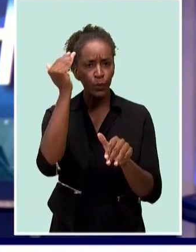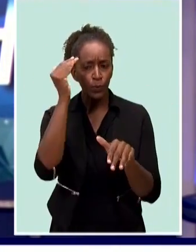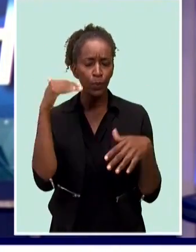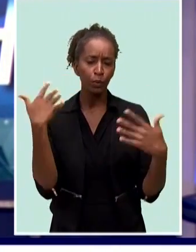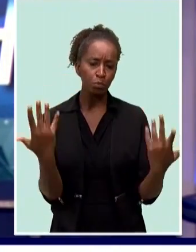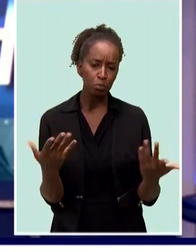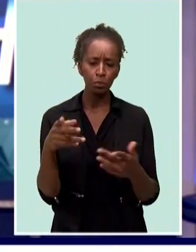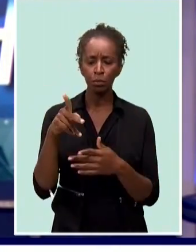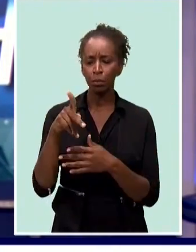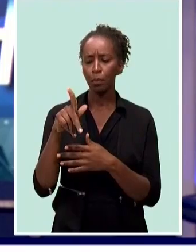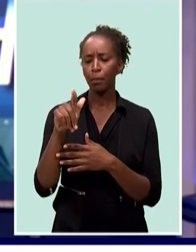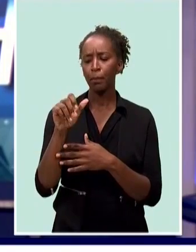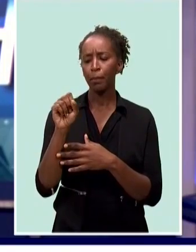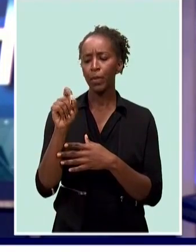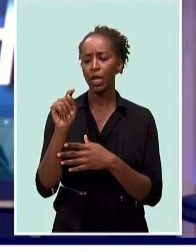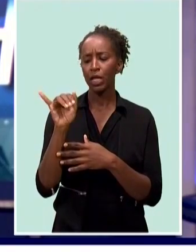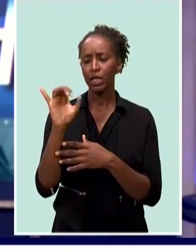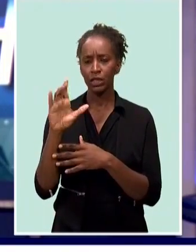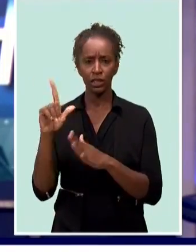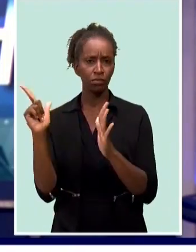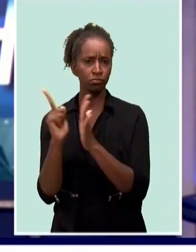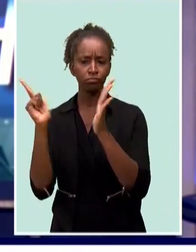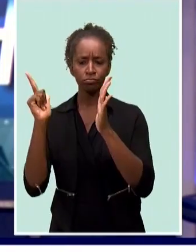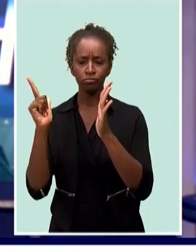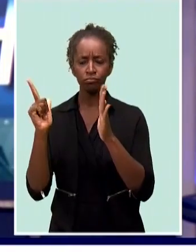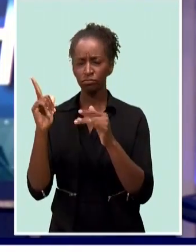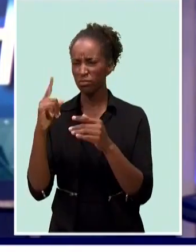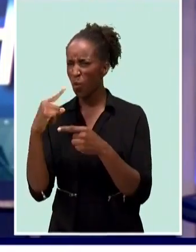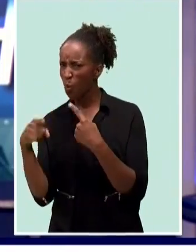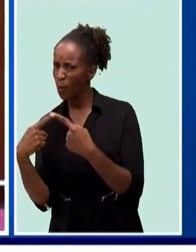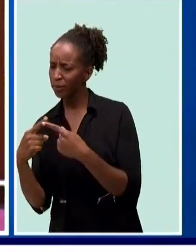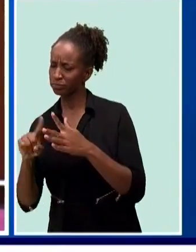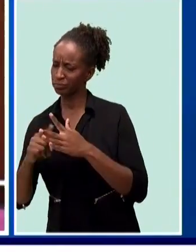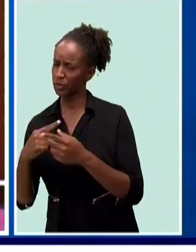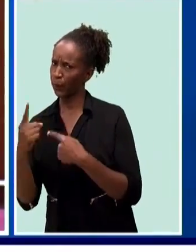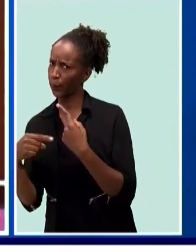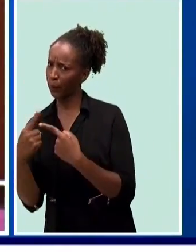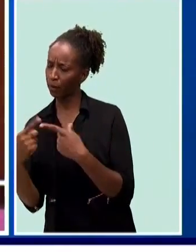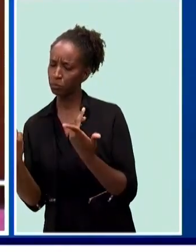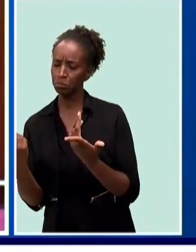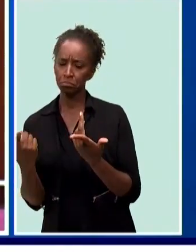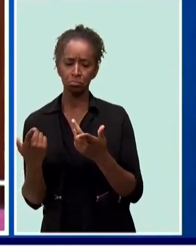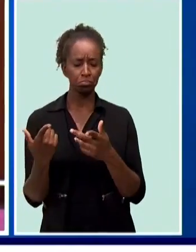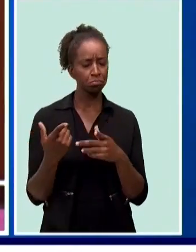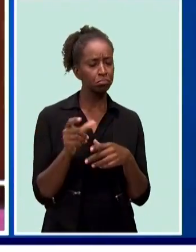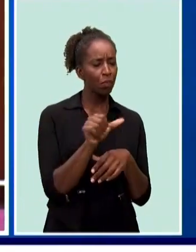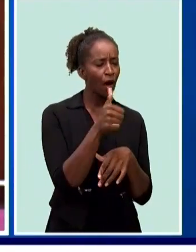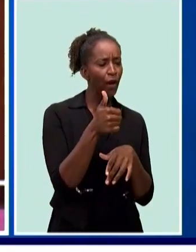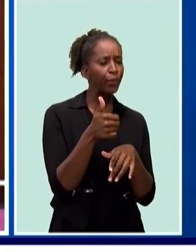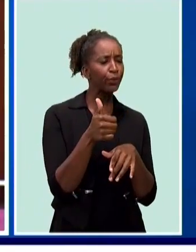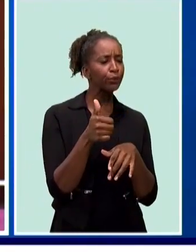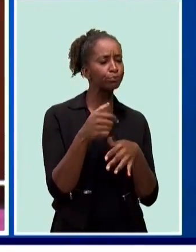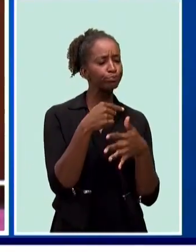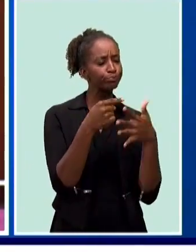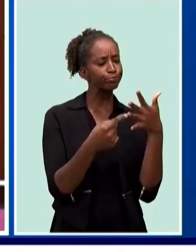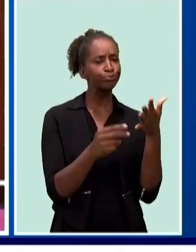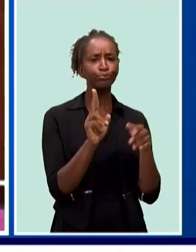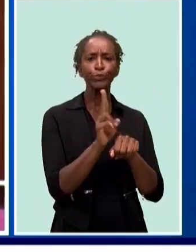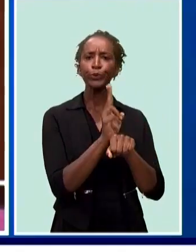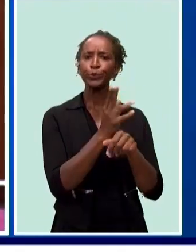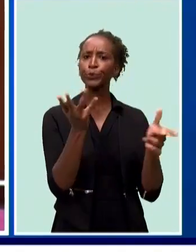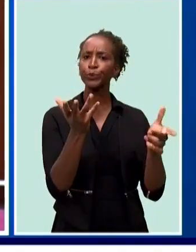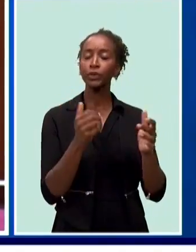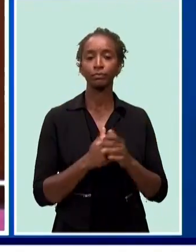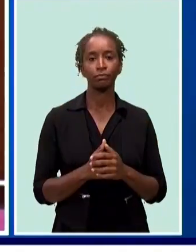bans take effect and the alternatives to plastics. Both on radio and on television, and other